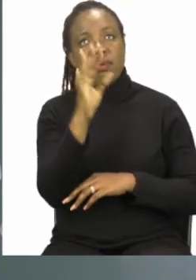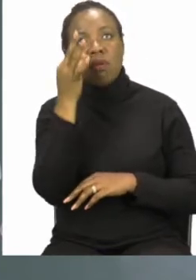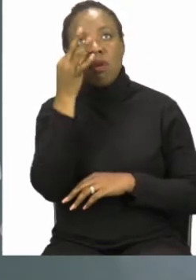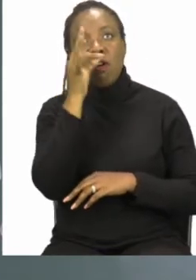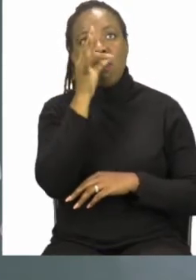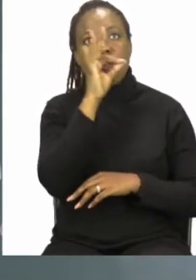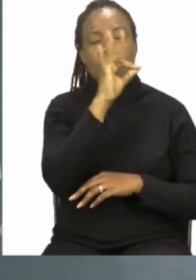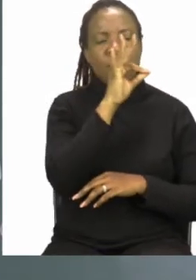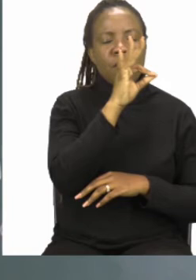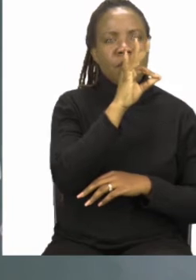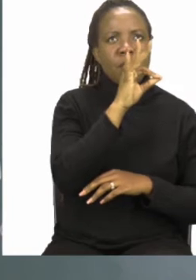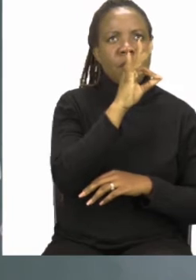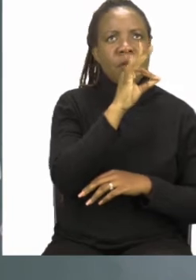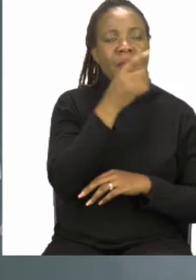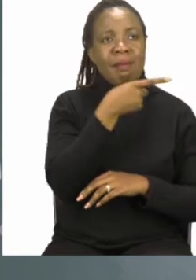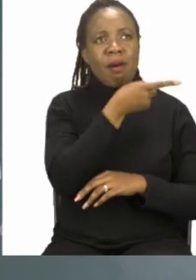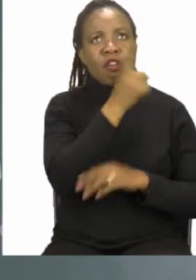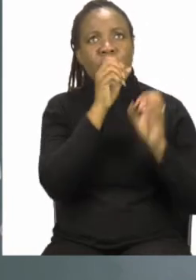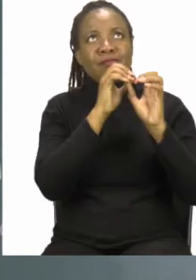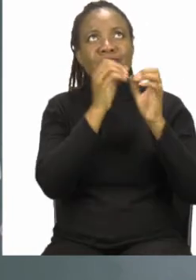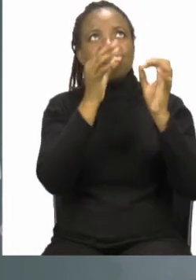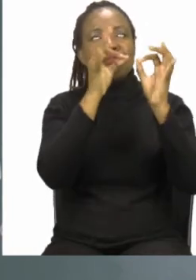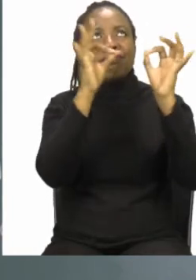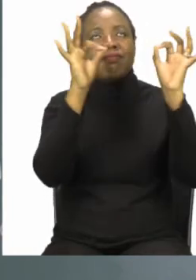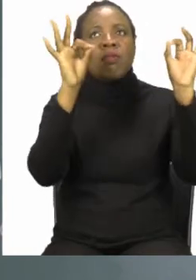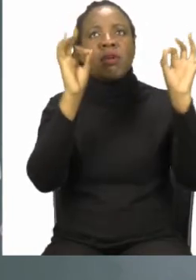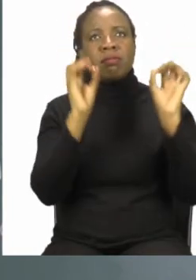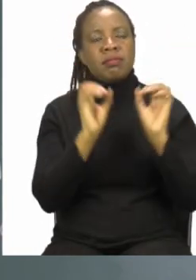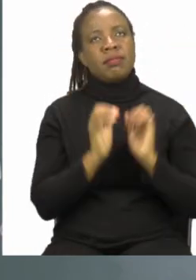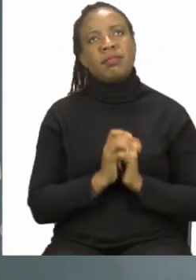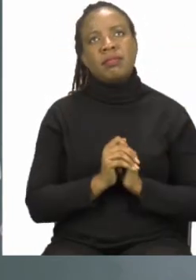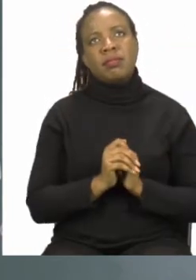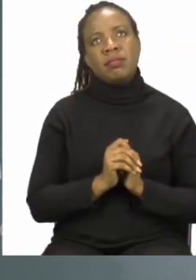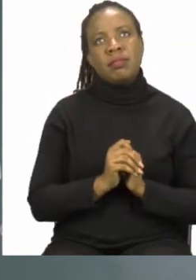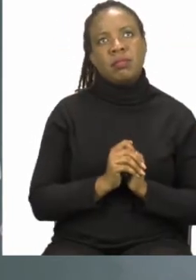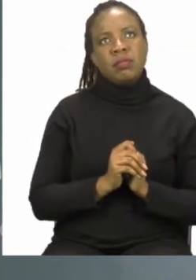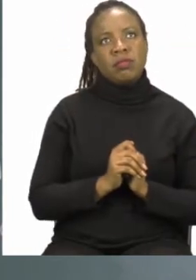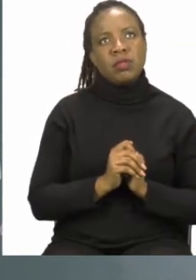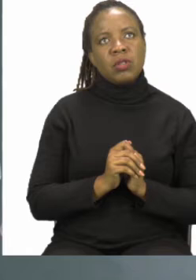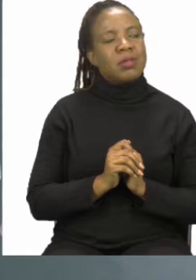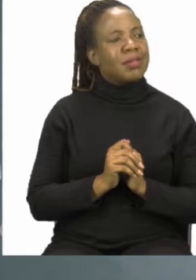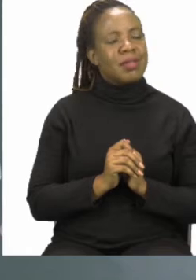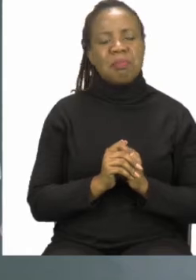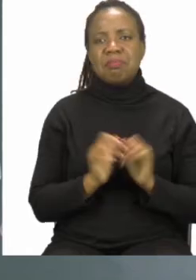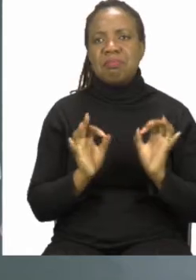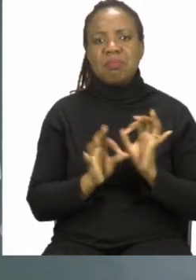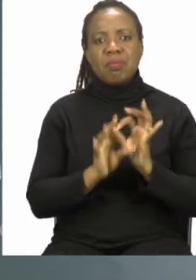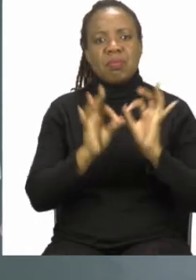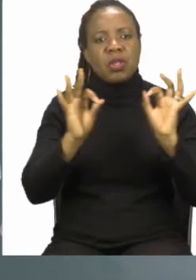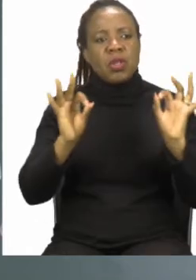blossom. Now this is a very beautiful event to watch the trees change color, their leaves,